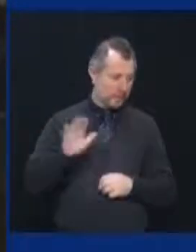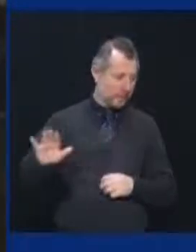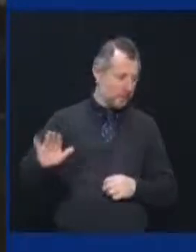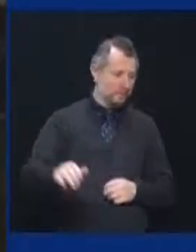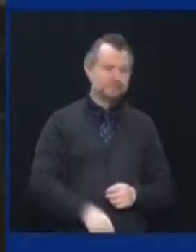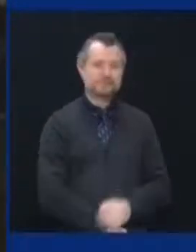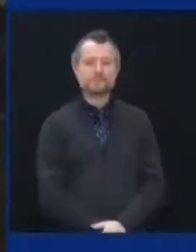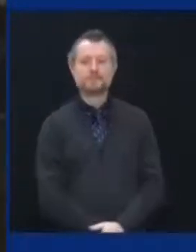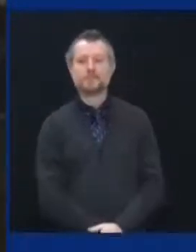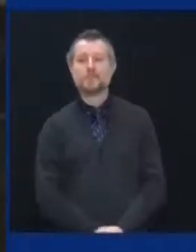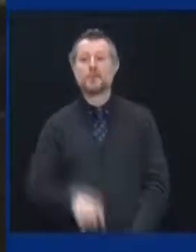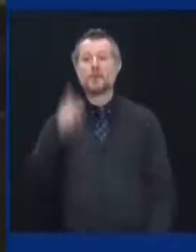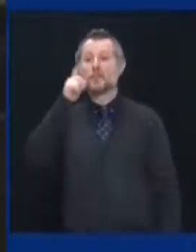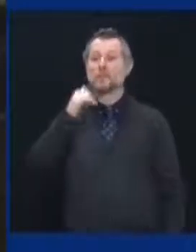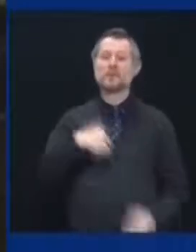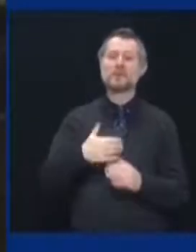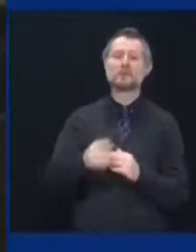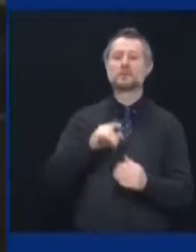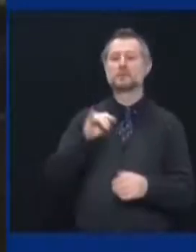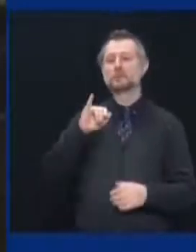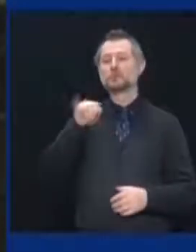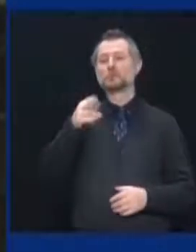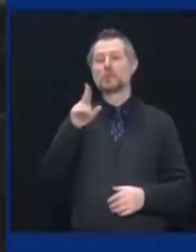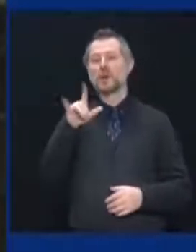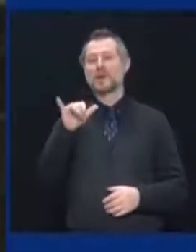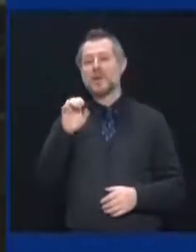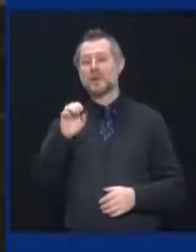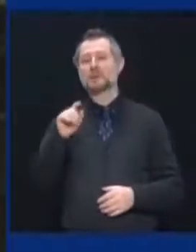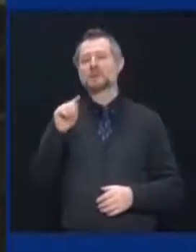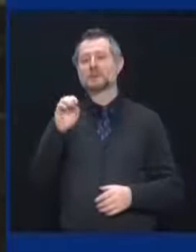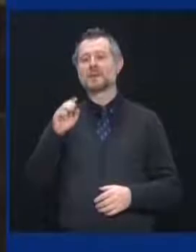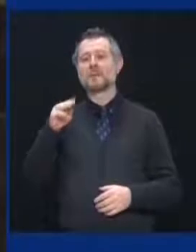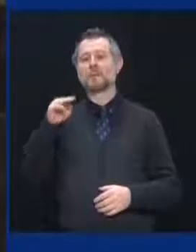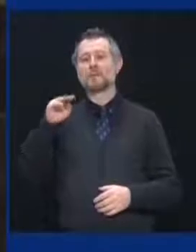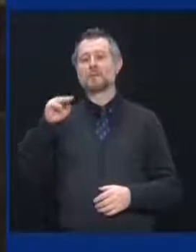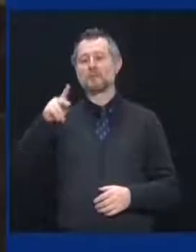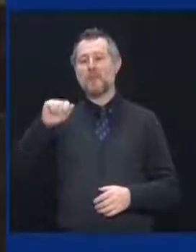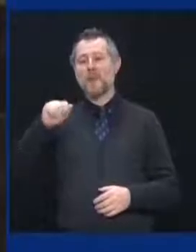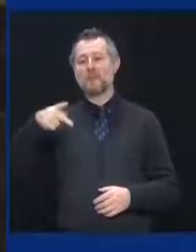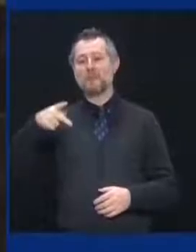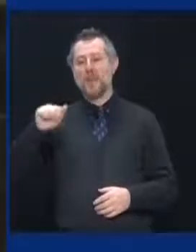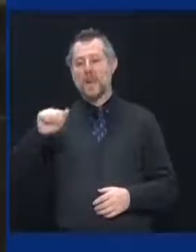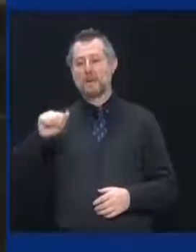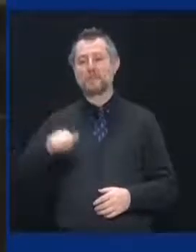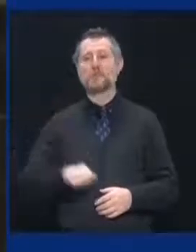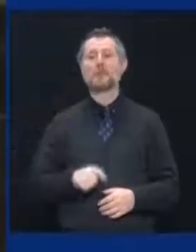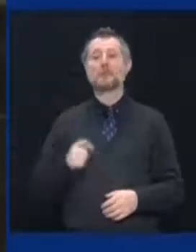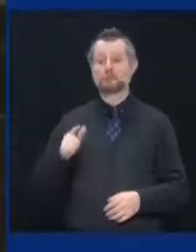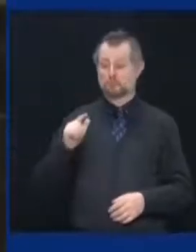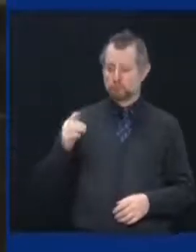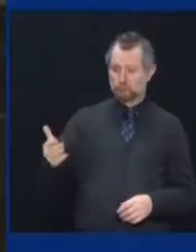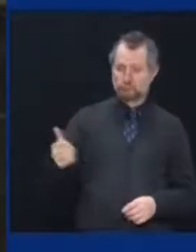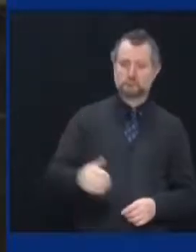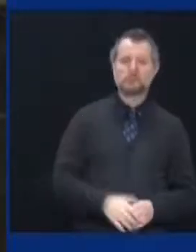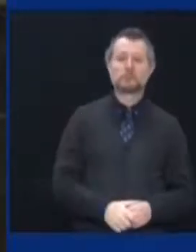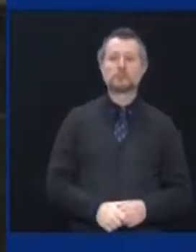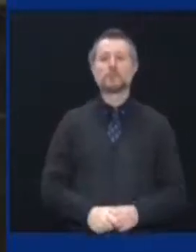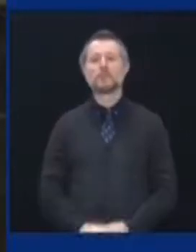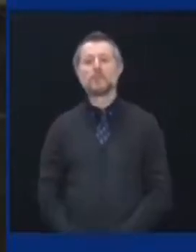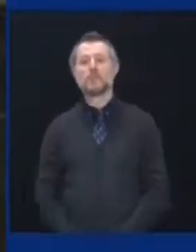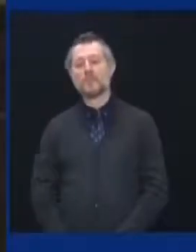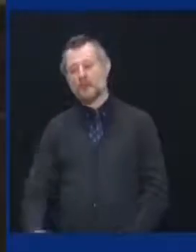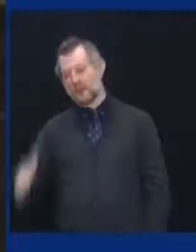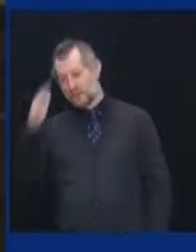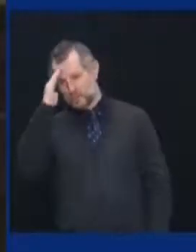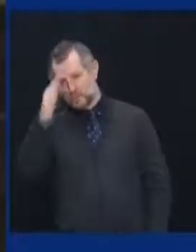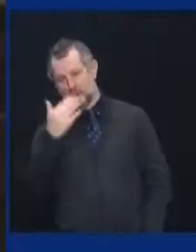Governor, your next question comes from Juliet Papa. Juliet, your line is now open. Please unmute your microphone. Hey, good